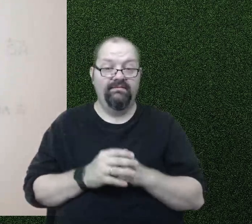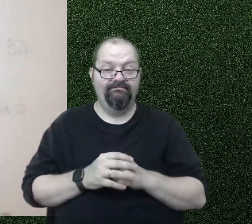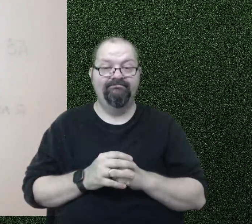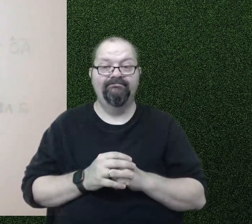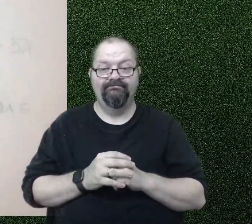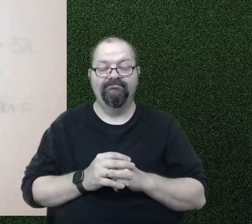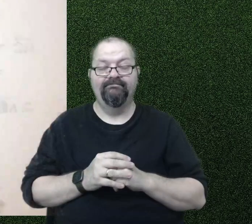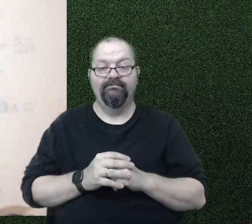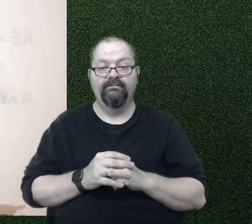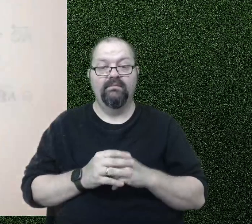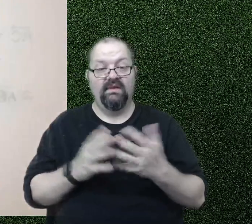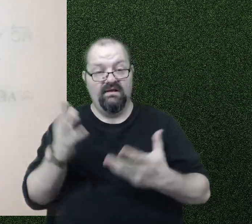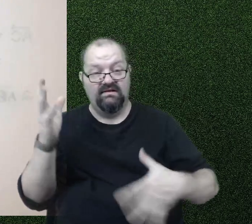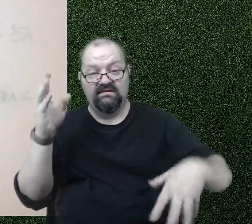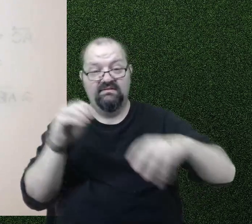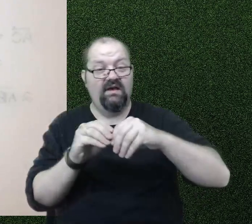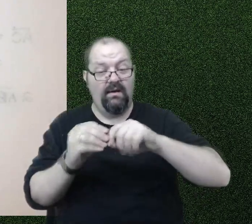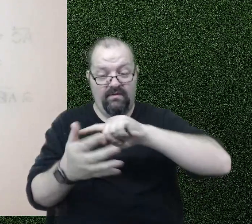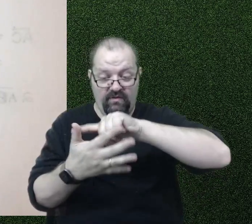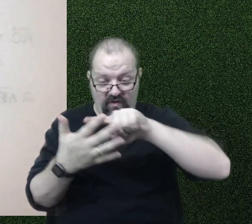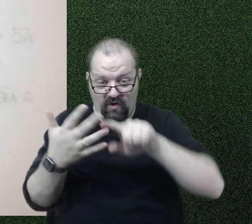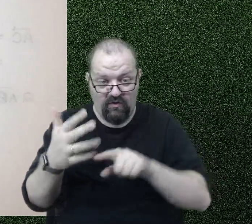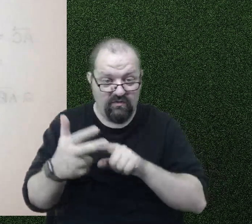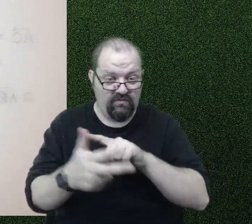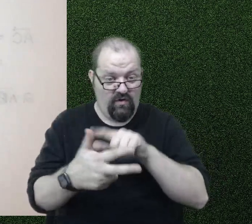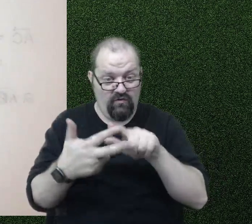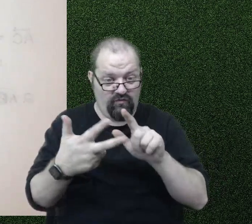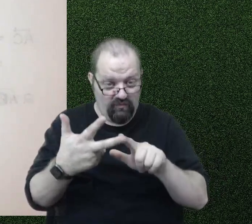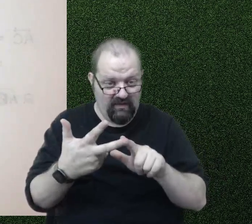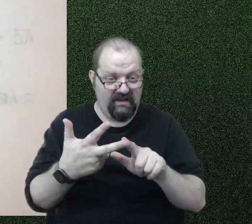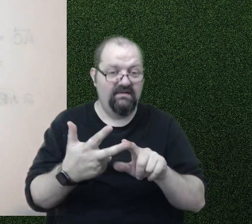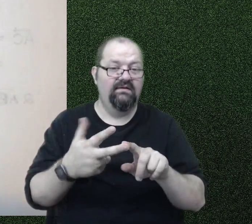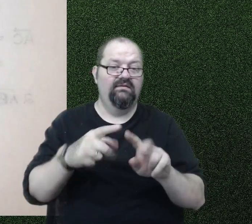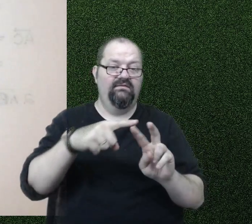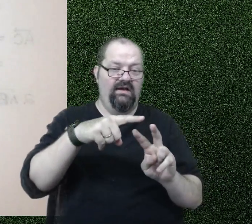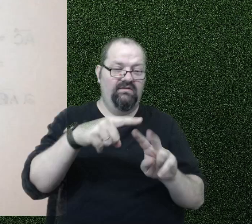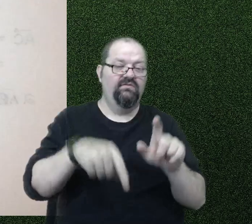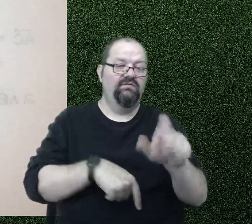Now, the sum of these three vectors has to be 0.